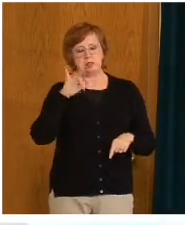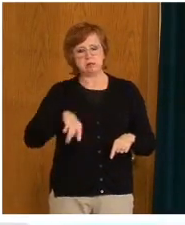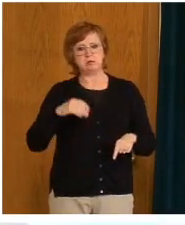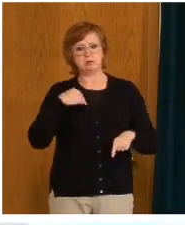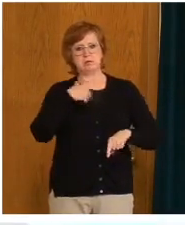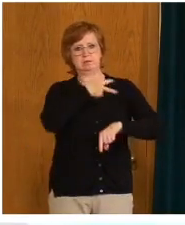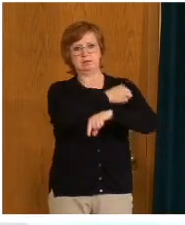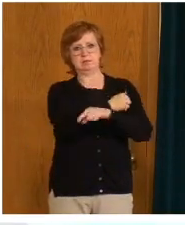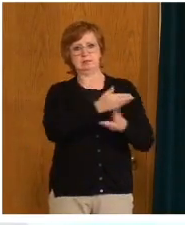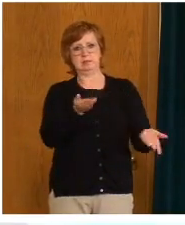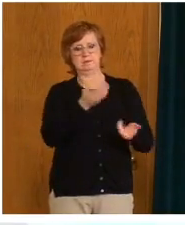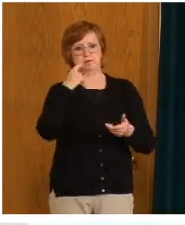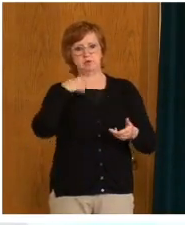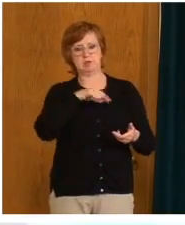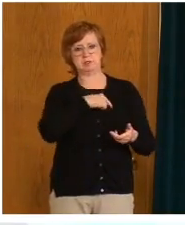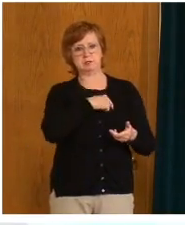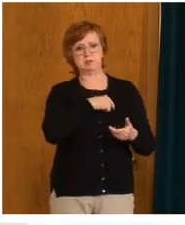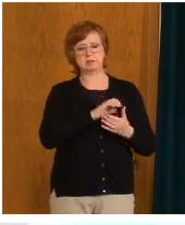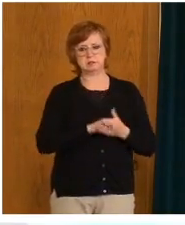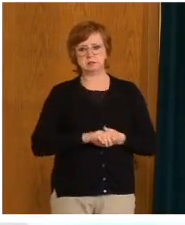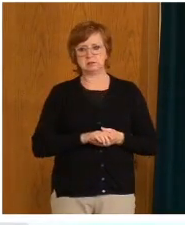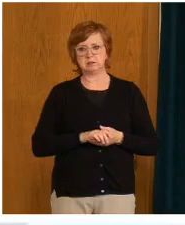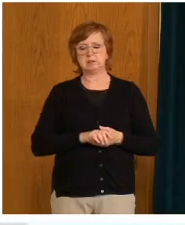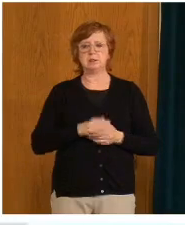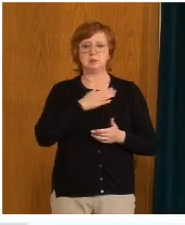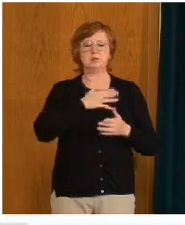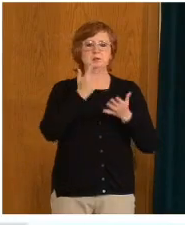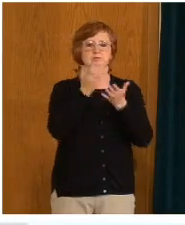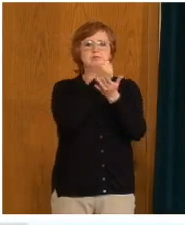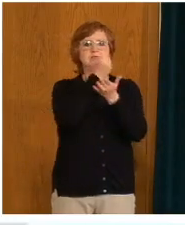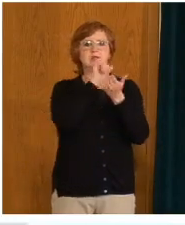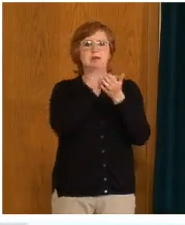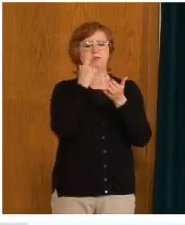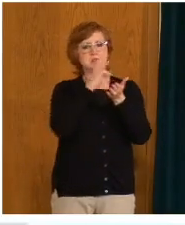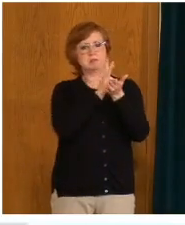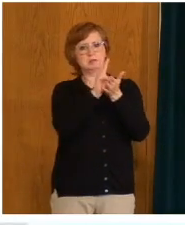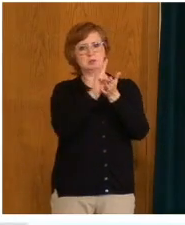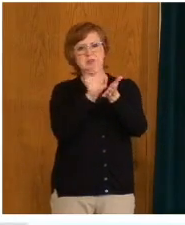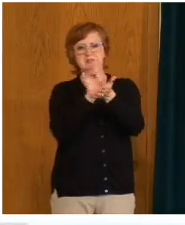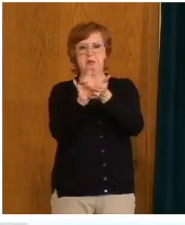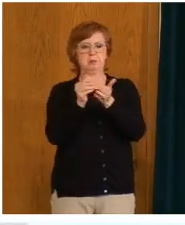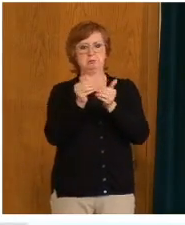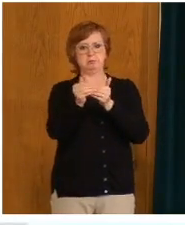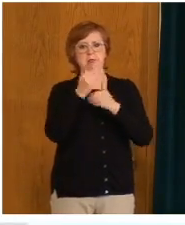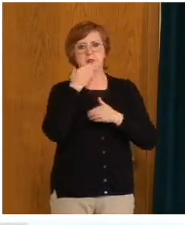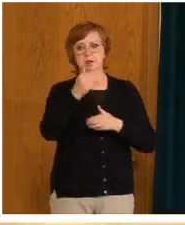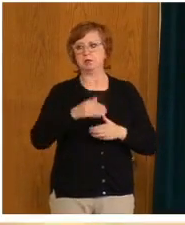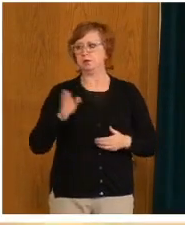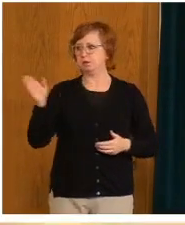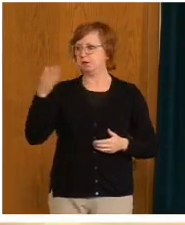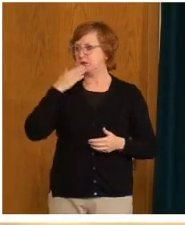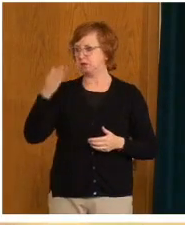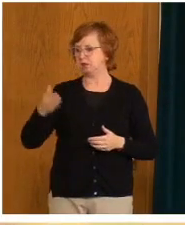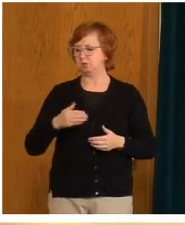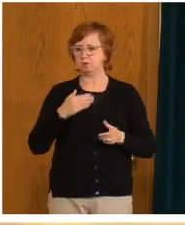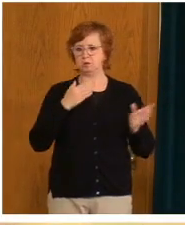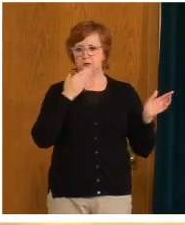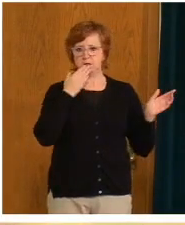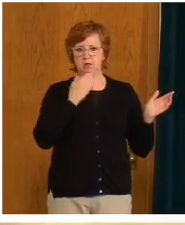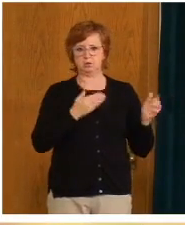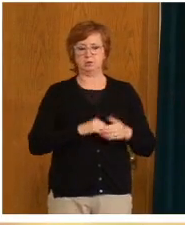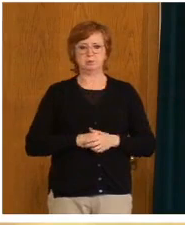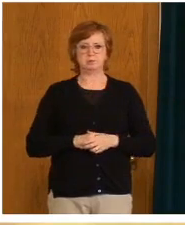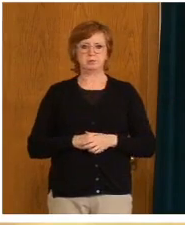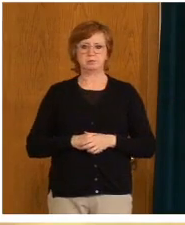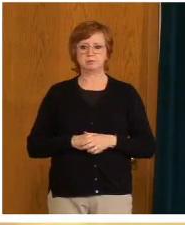vaccine program over the next, 6 to 8 weeks. Thank you. Thank you, Premier Moe and Dr.